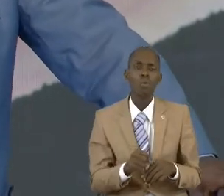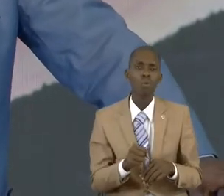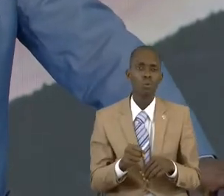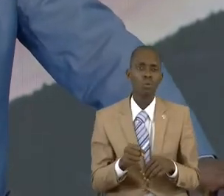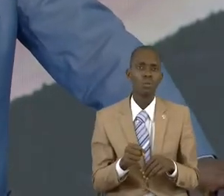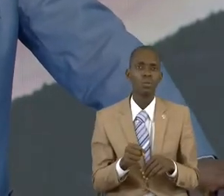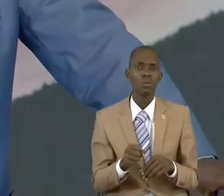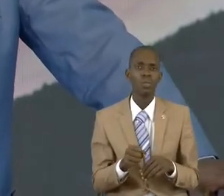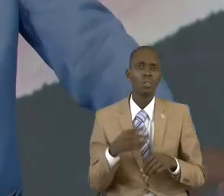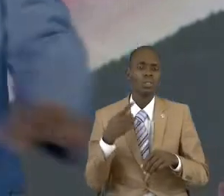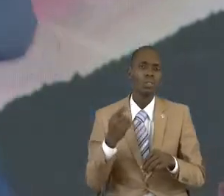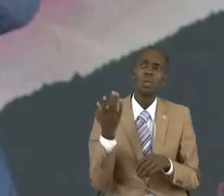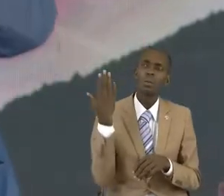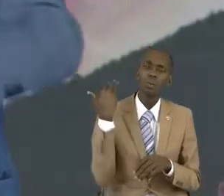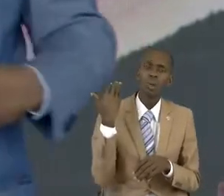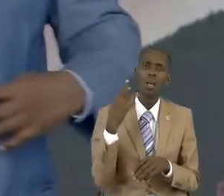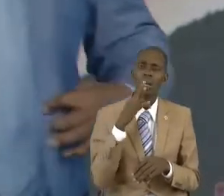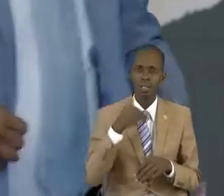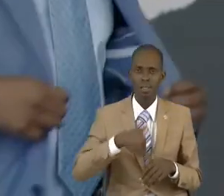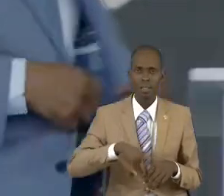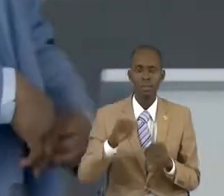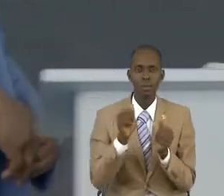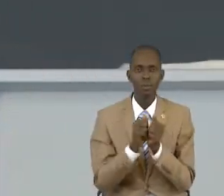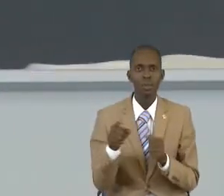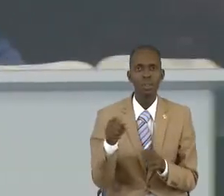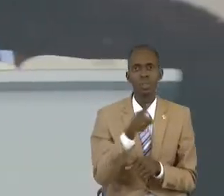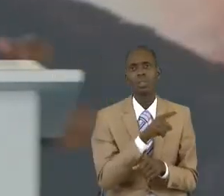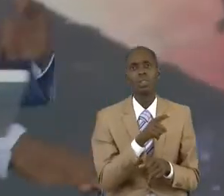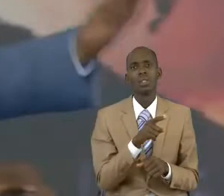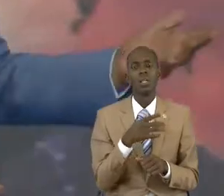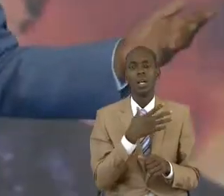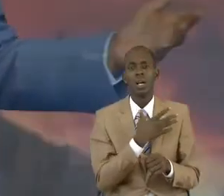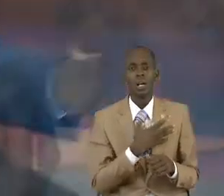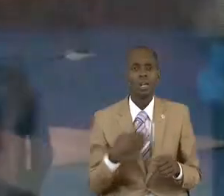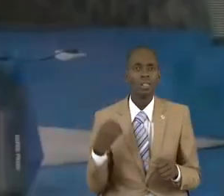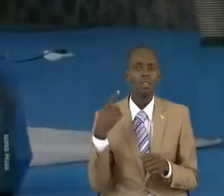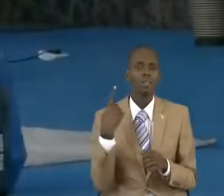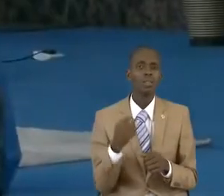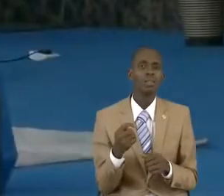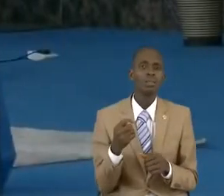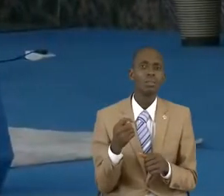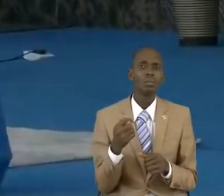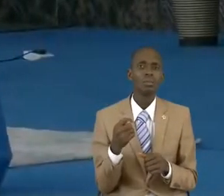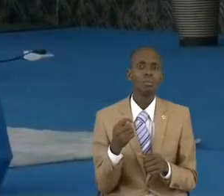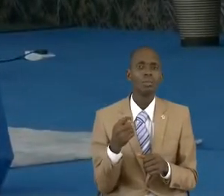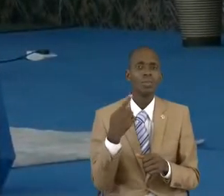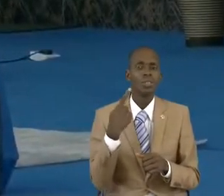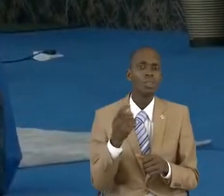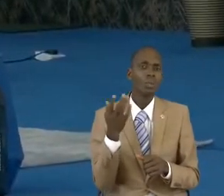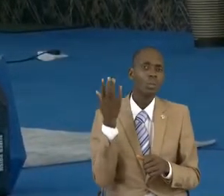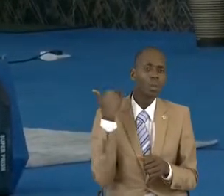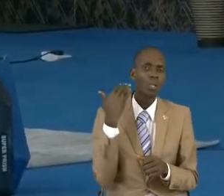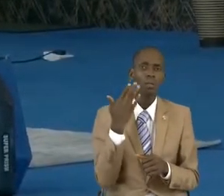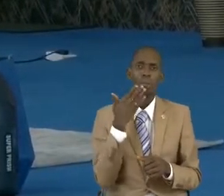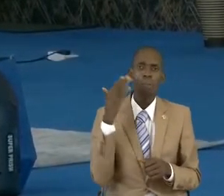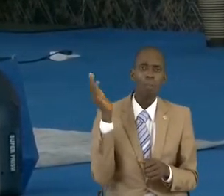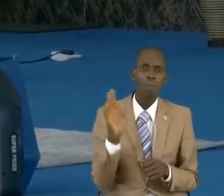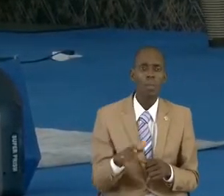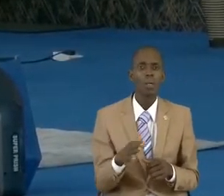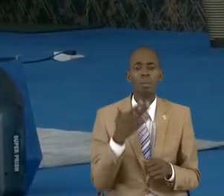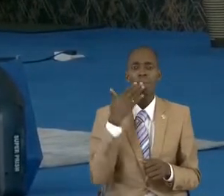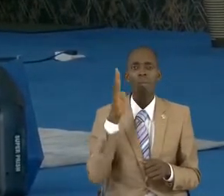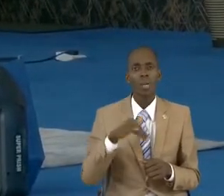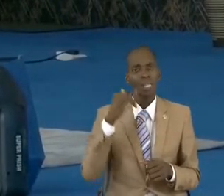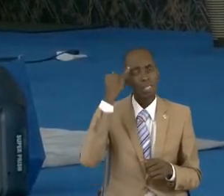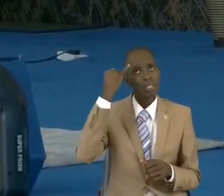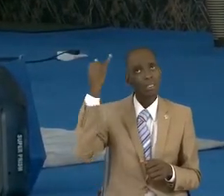past ideas and the past resurrection and the past evil, the past